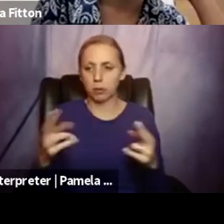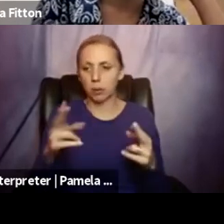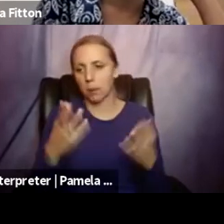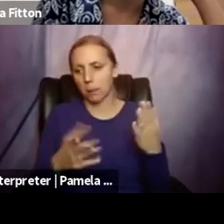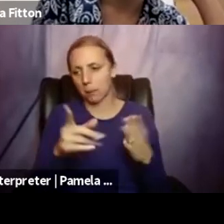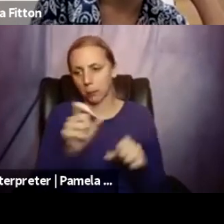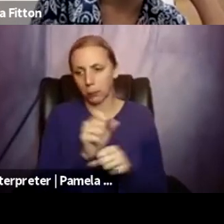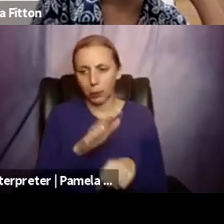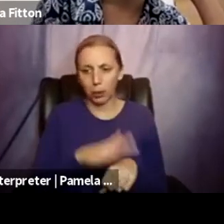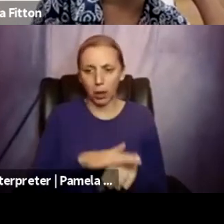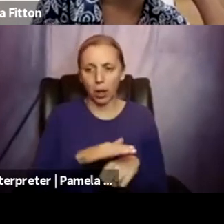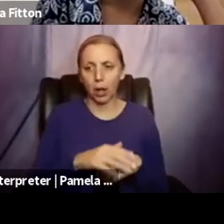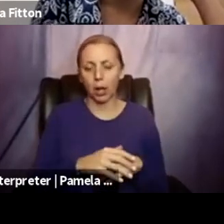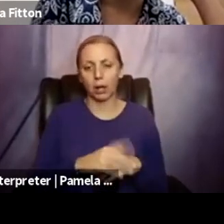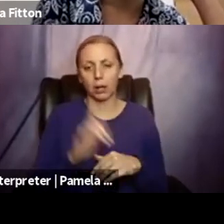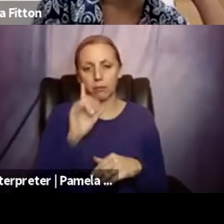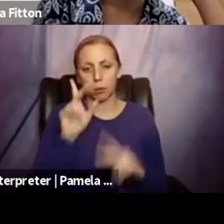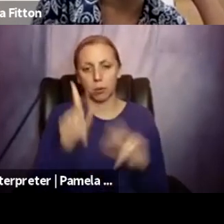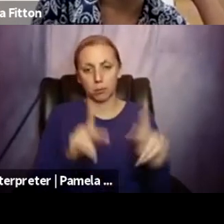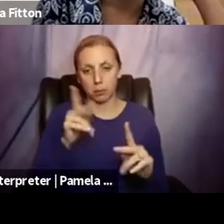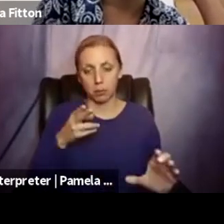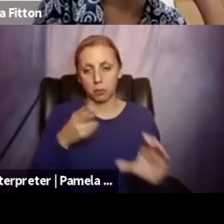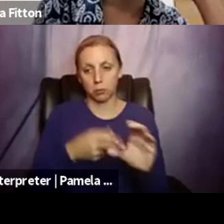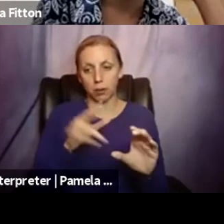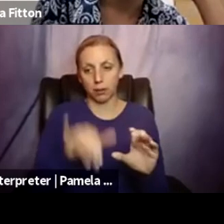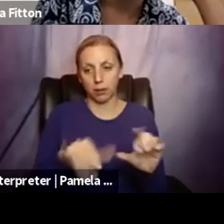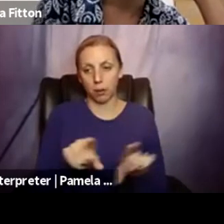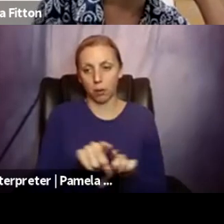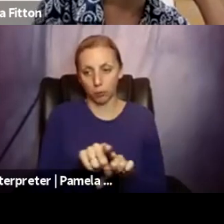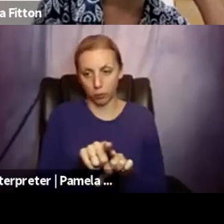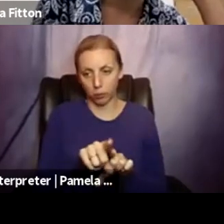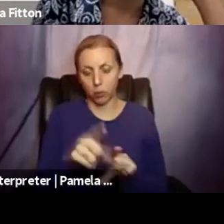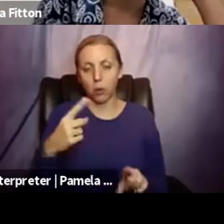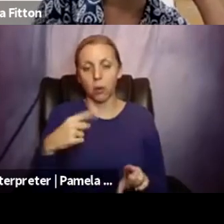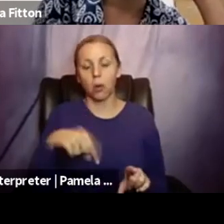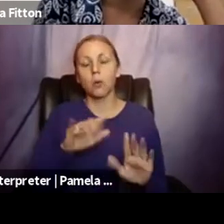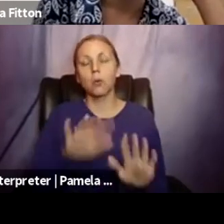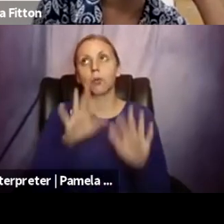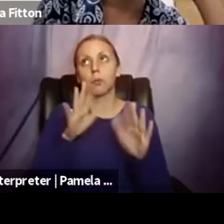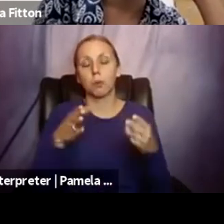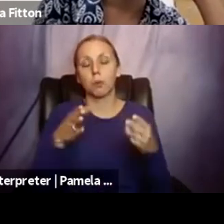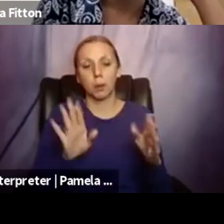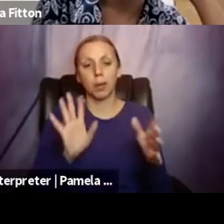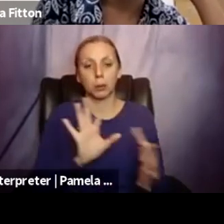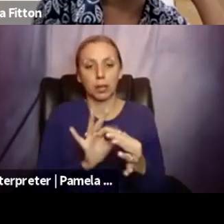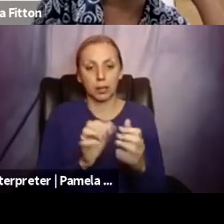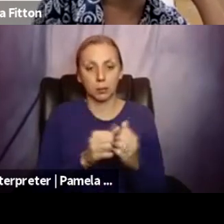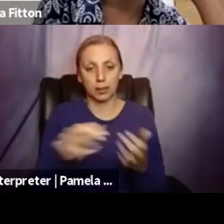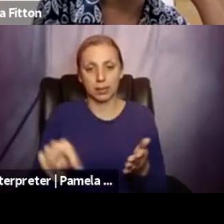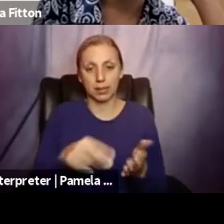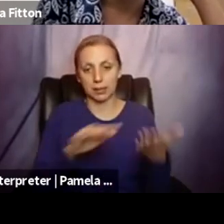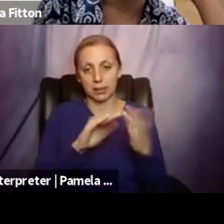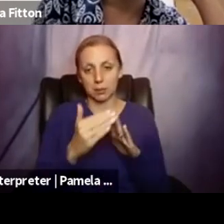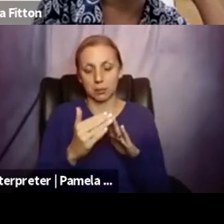on to the folks who join that call as well. Really great a way to connect with the larger dance community and learn about